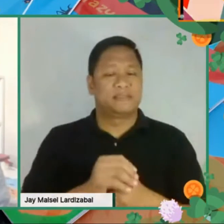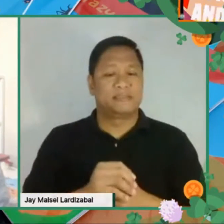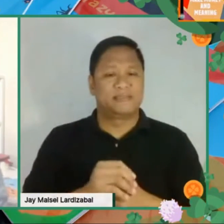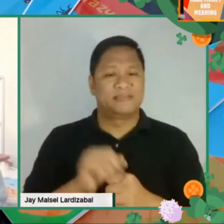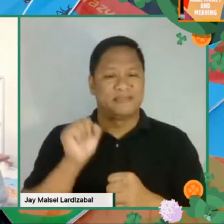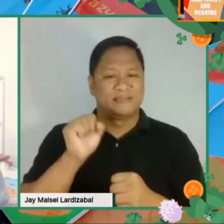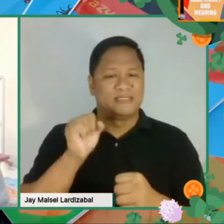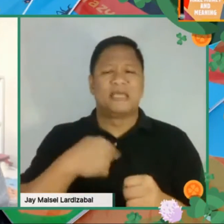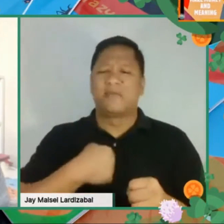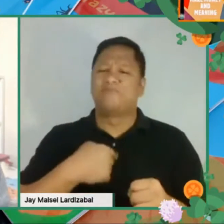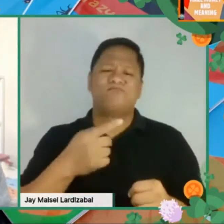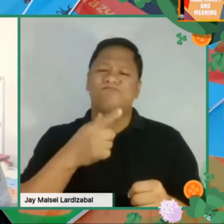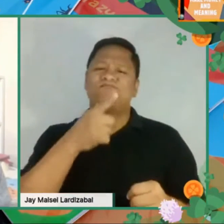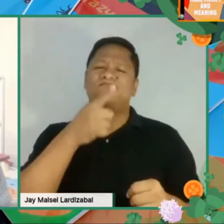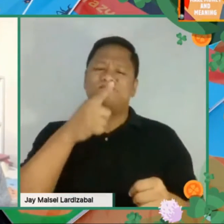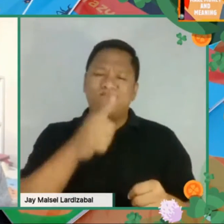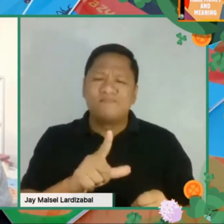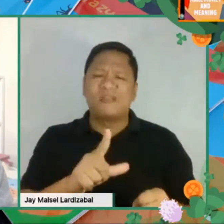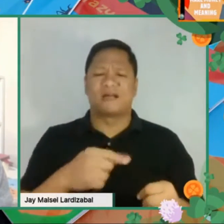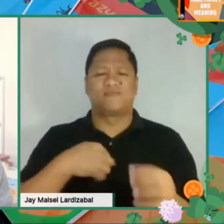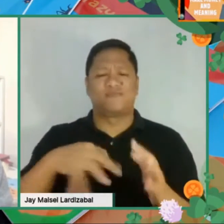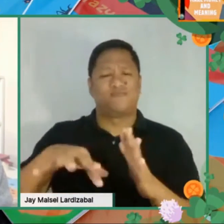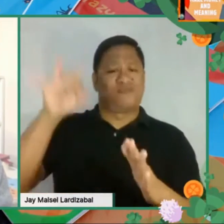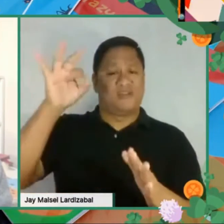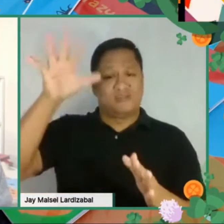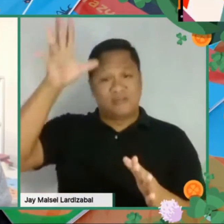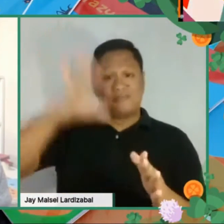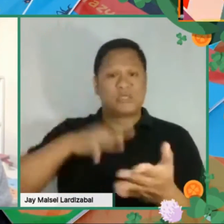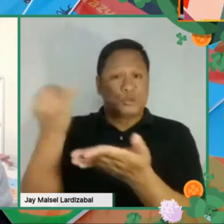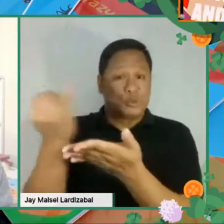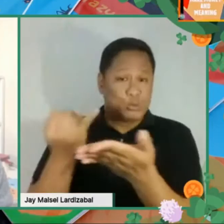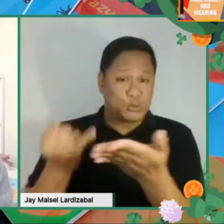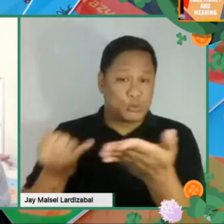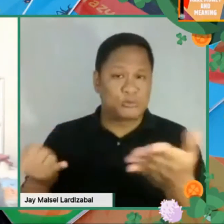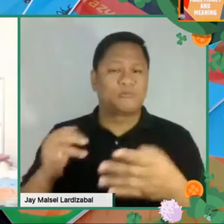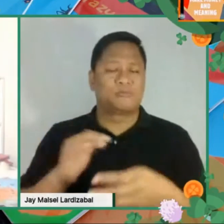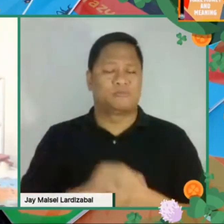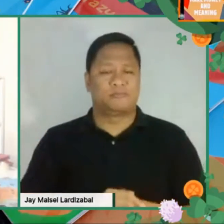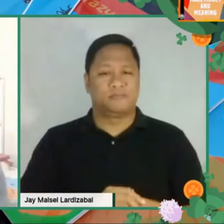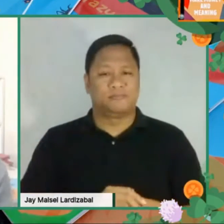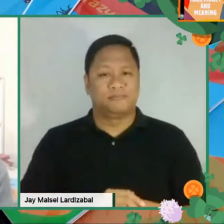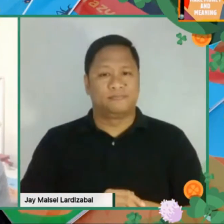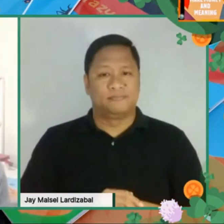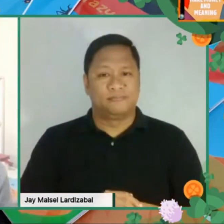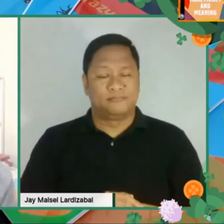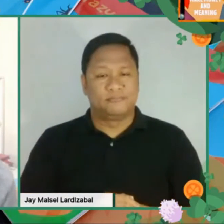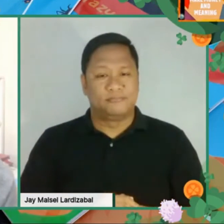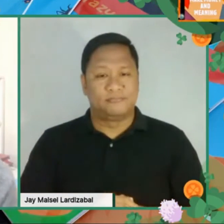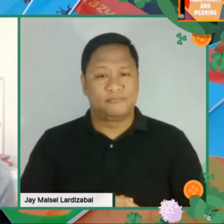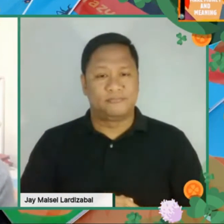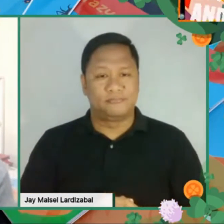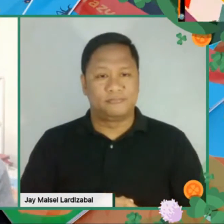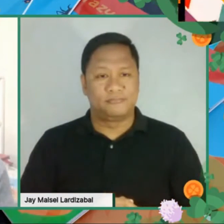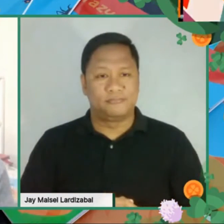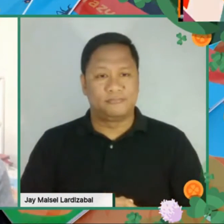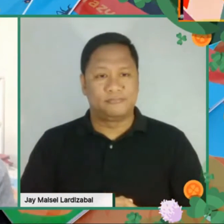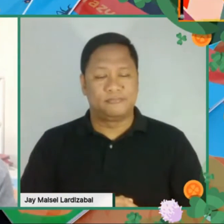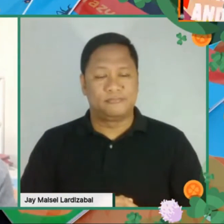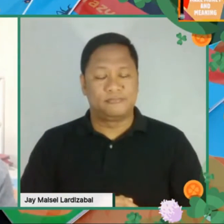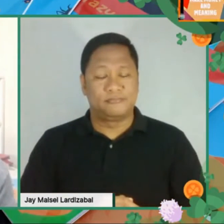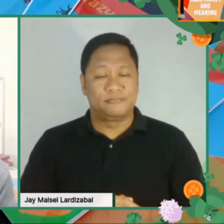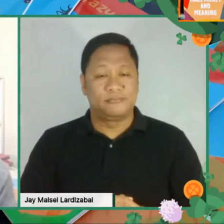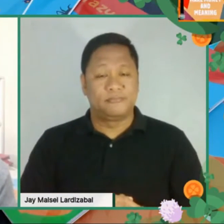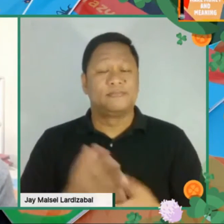him. Mhm. Till And next collaboration. Okay? yeah. And alam